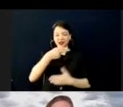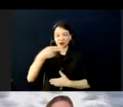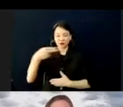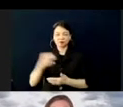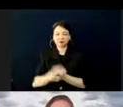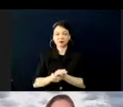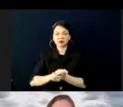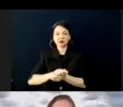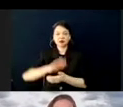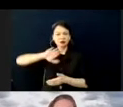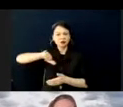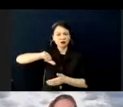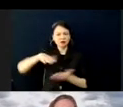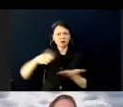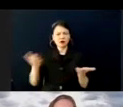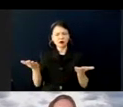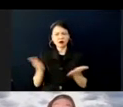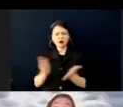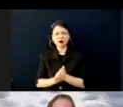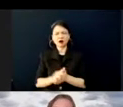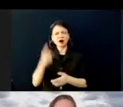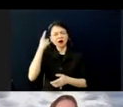group on the right? You know,